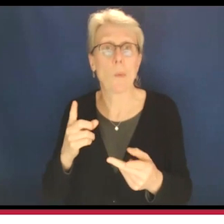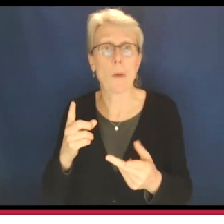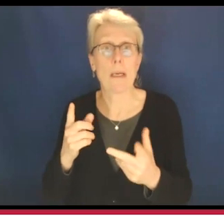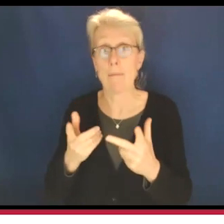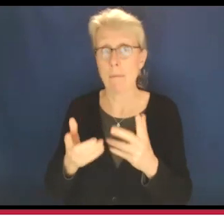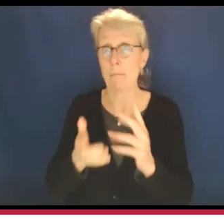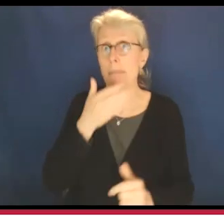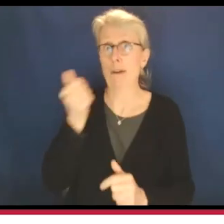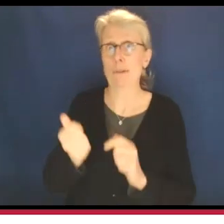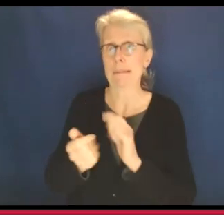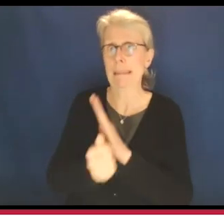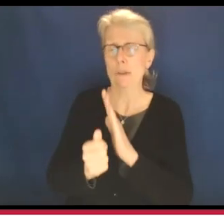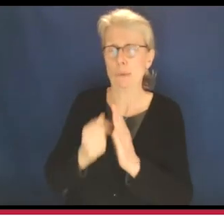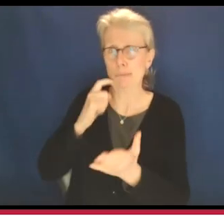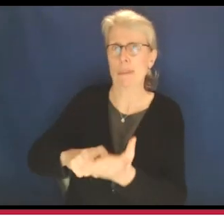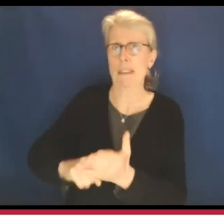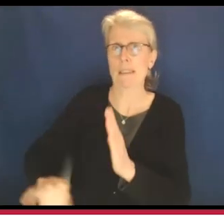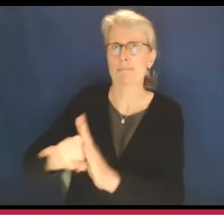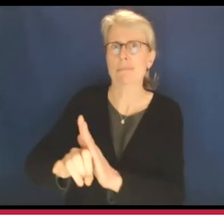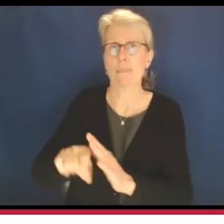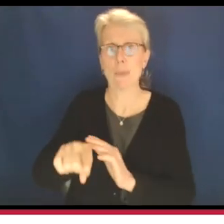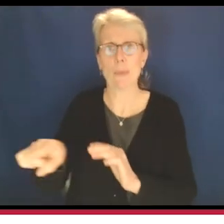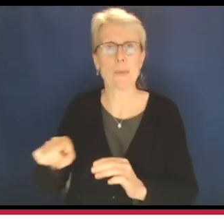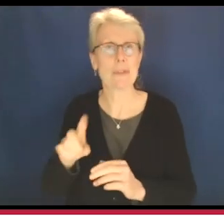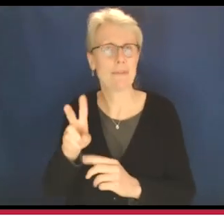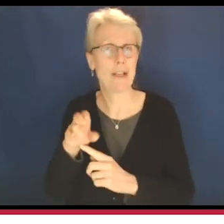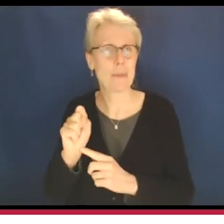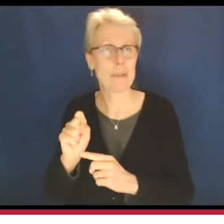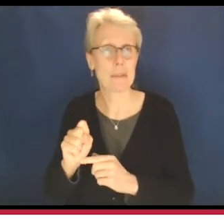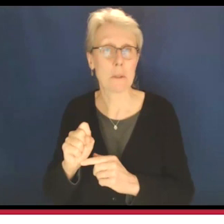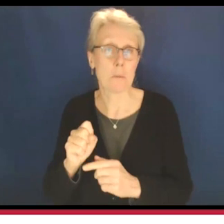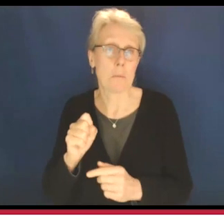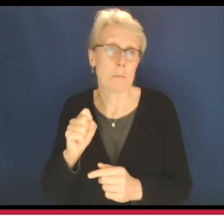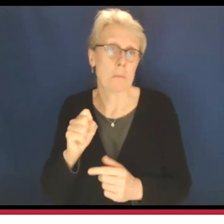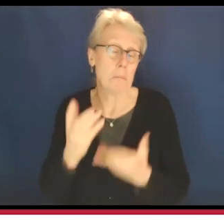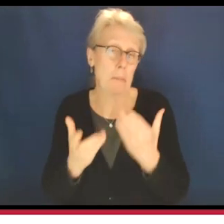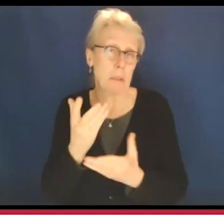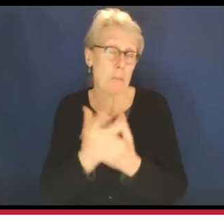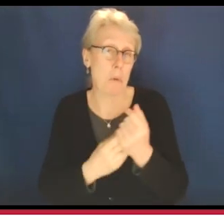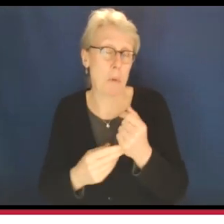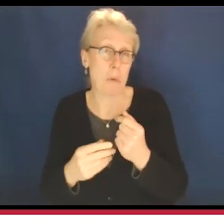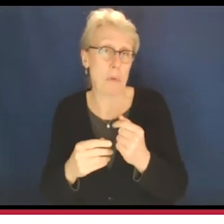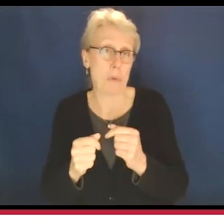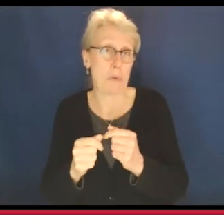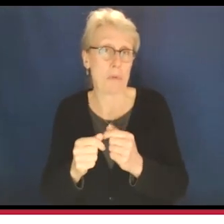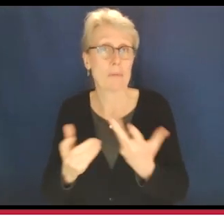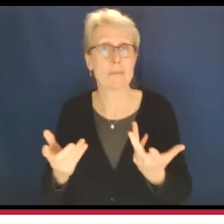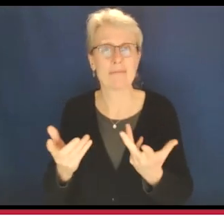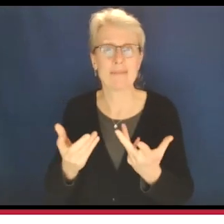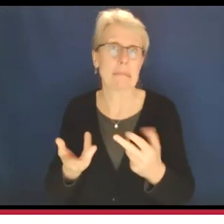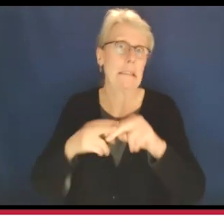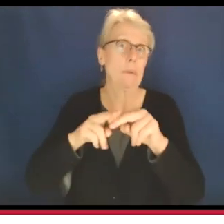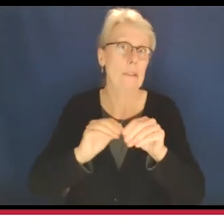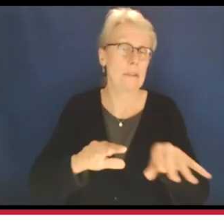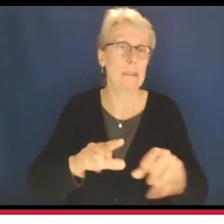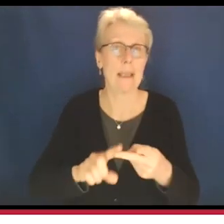suspicion. I think we did not, the argument I've made